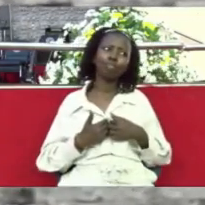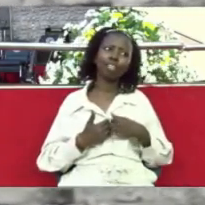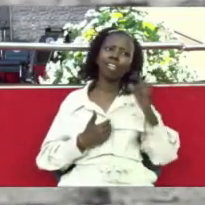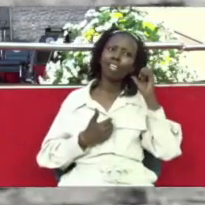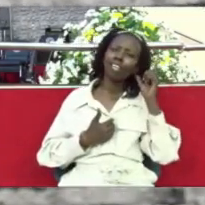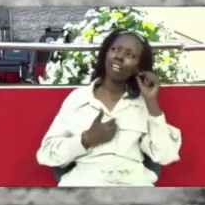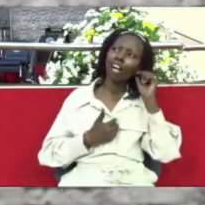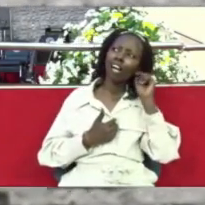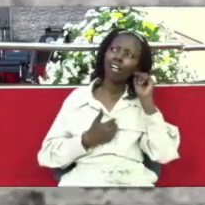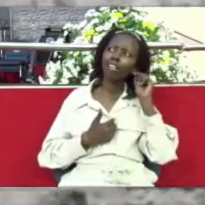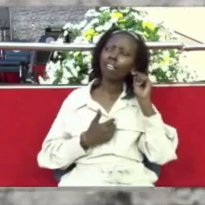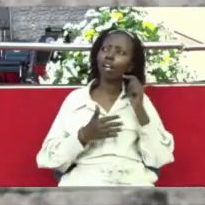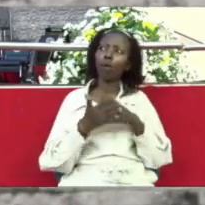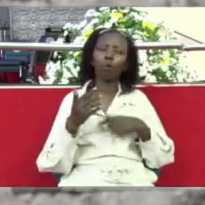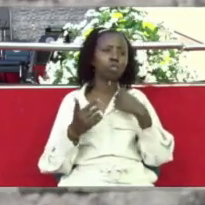service.